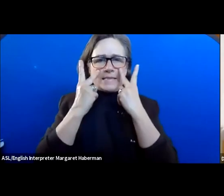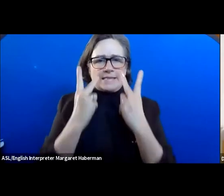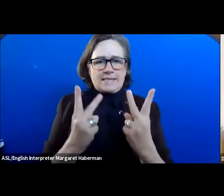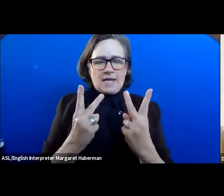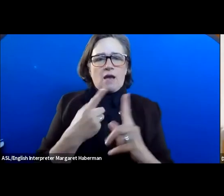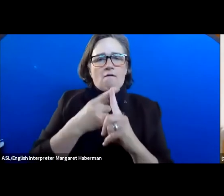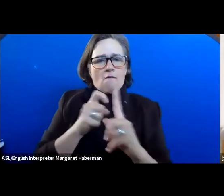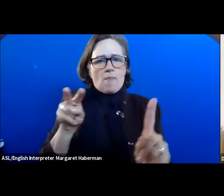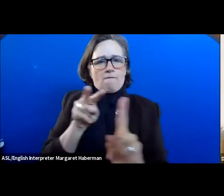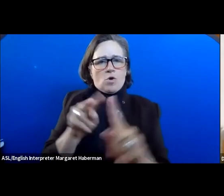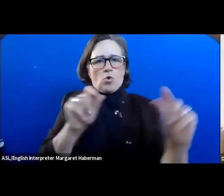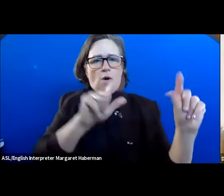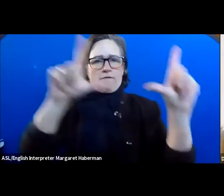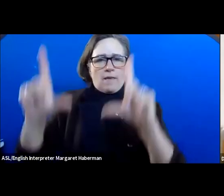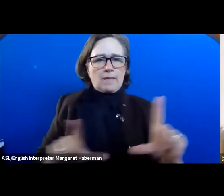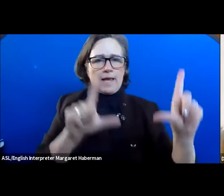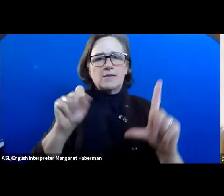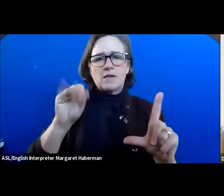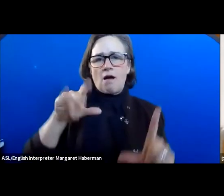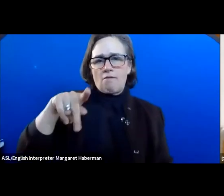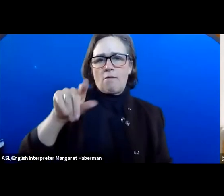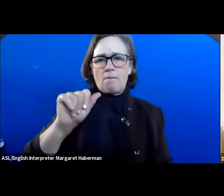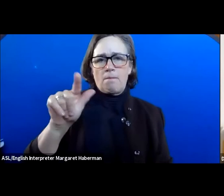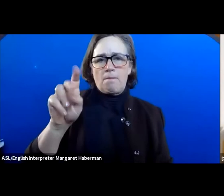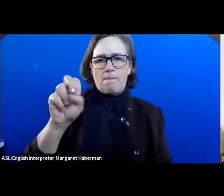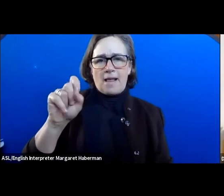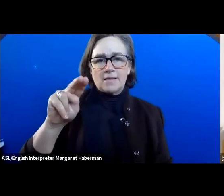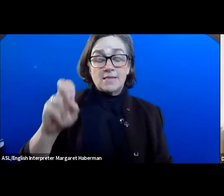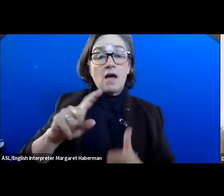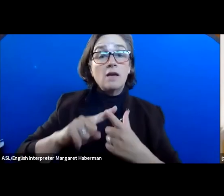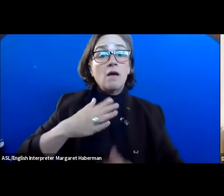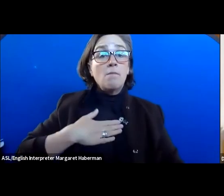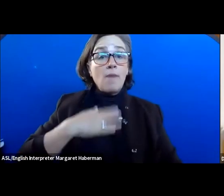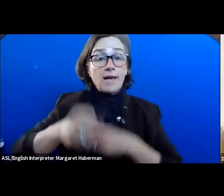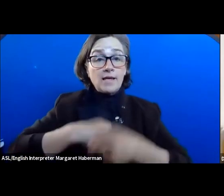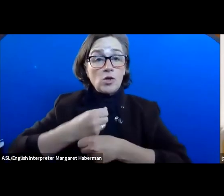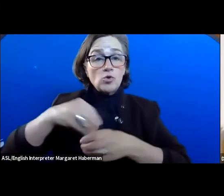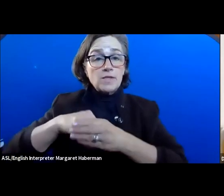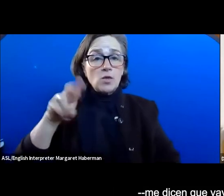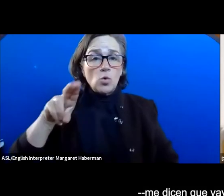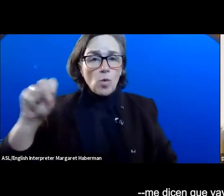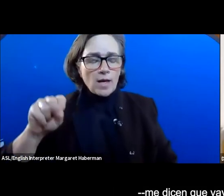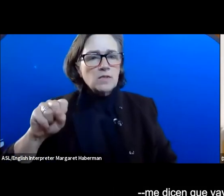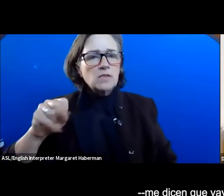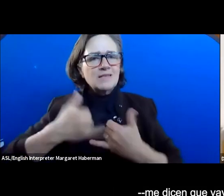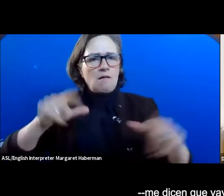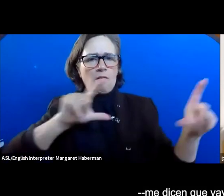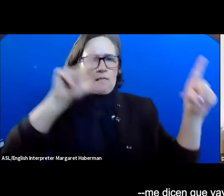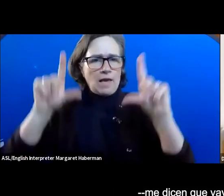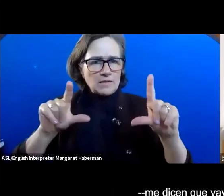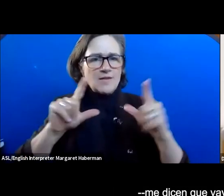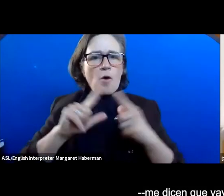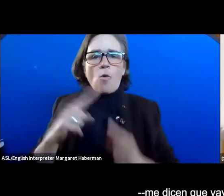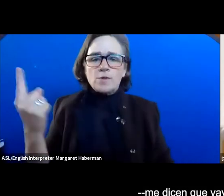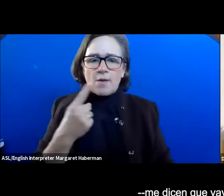limit myself to that lens. So the years that I spent in the United States, I got the chance, I'm being told to slow